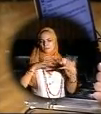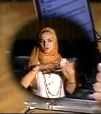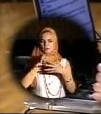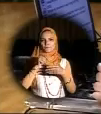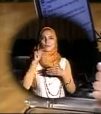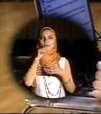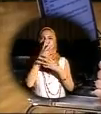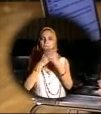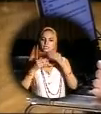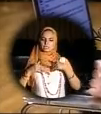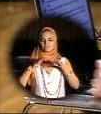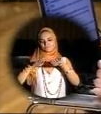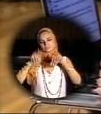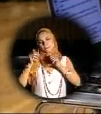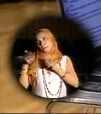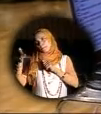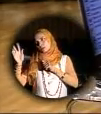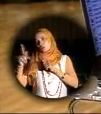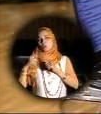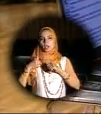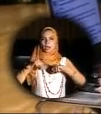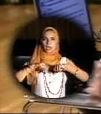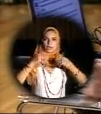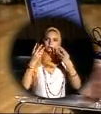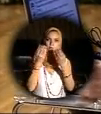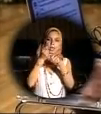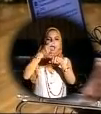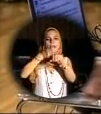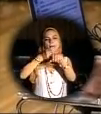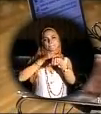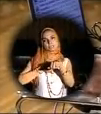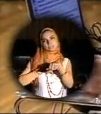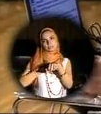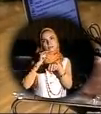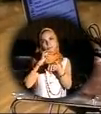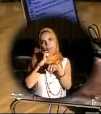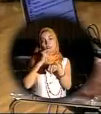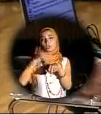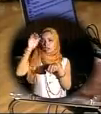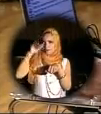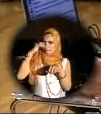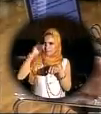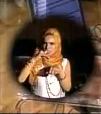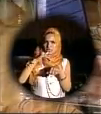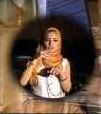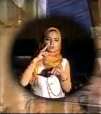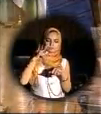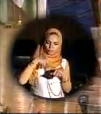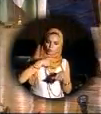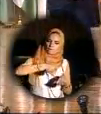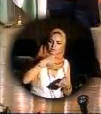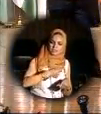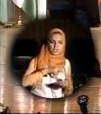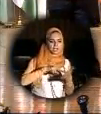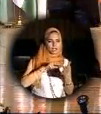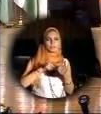Sepeda Institute in Italy, where I was told I'd have to stay for the rest of my life due to my physical condition. As a result, I had to give up